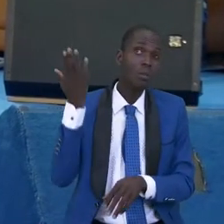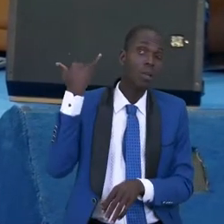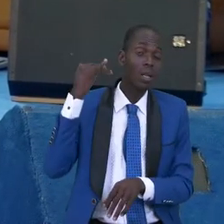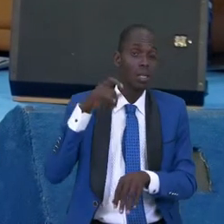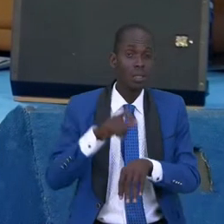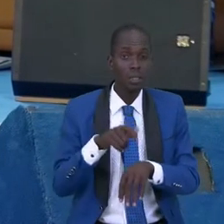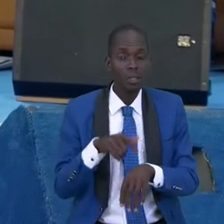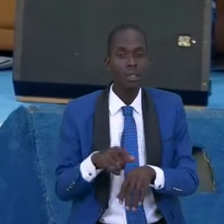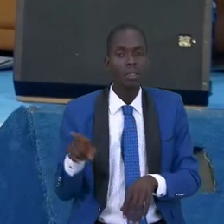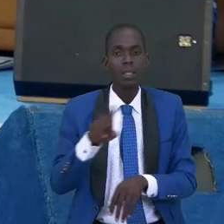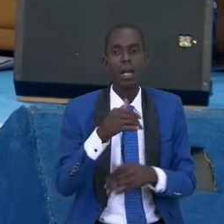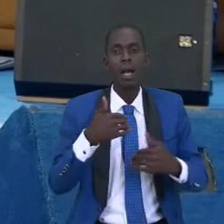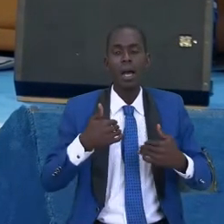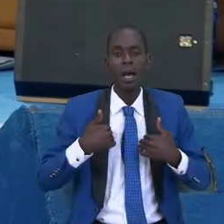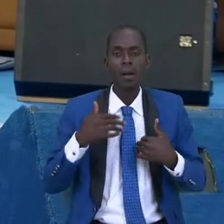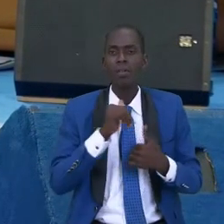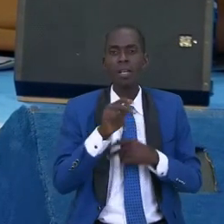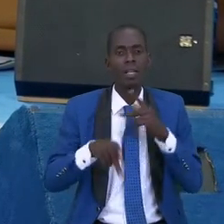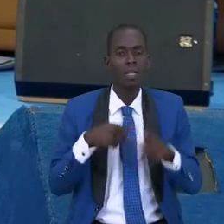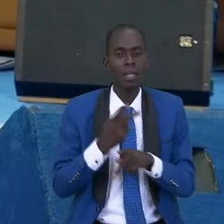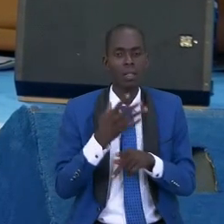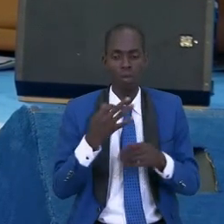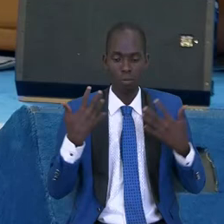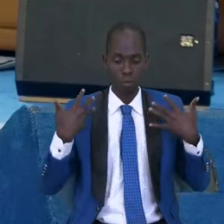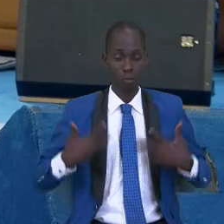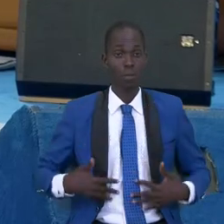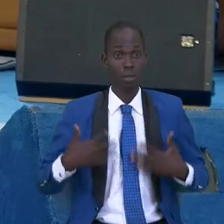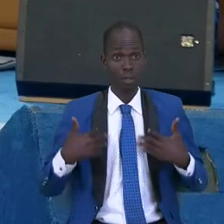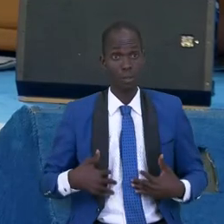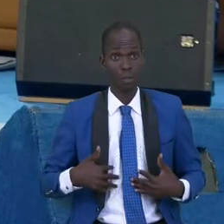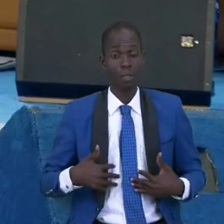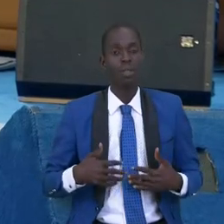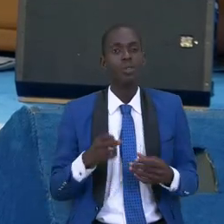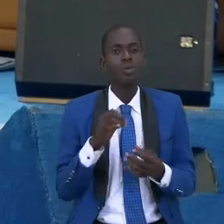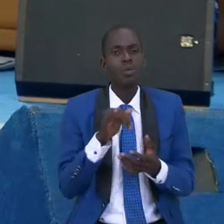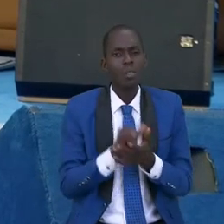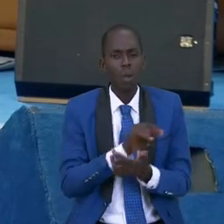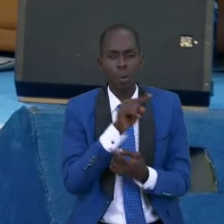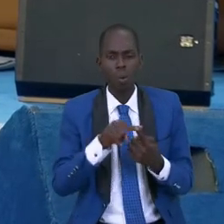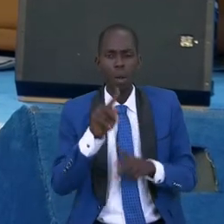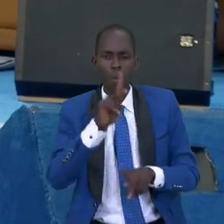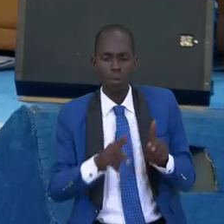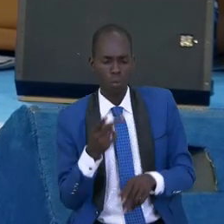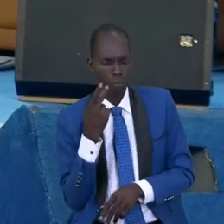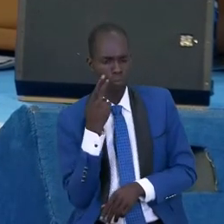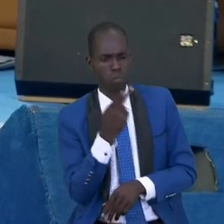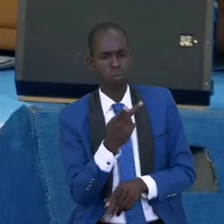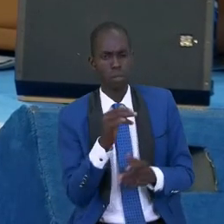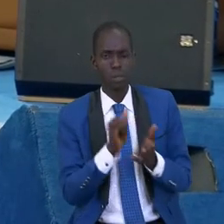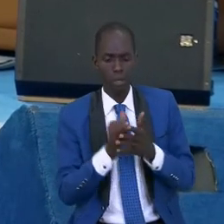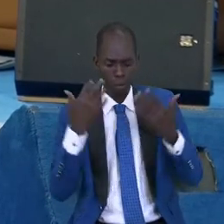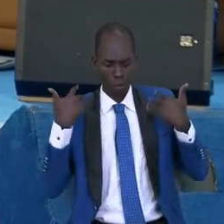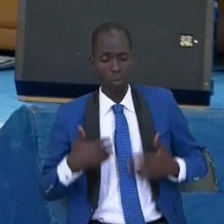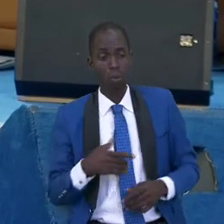they wore a kind of garment so that when people see them, or they say, "That's